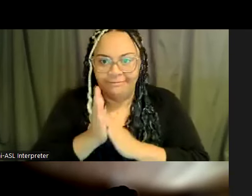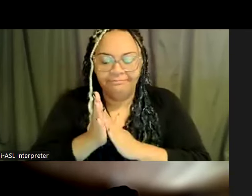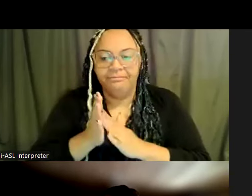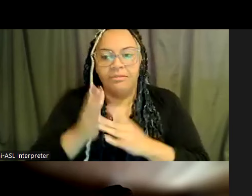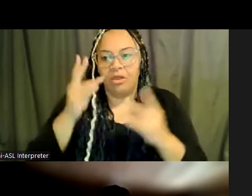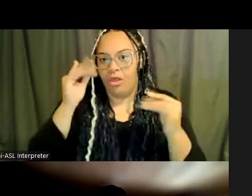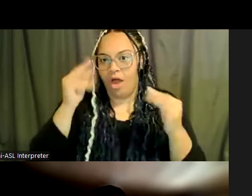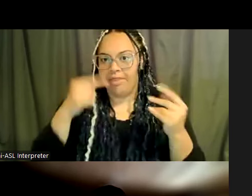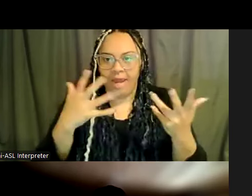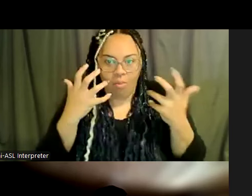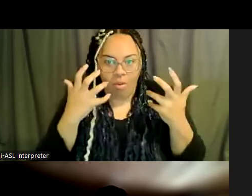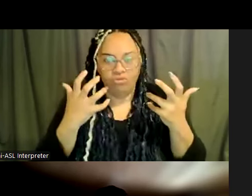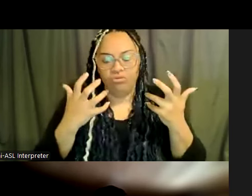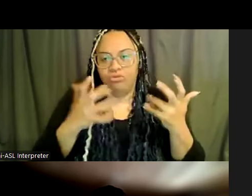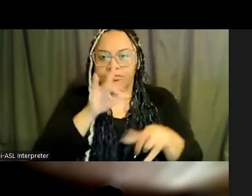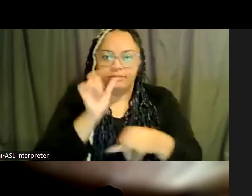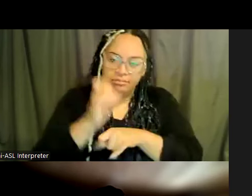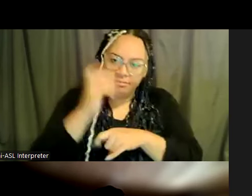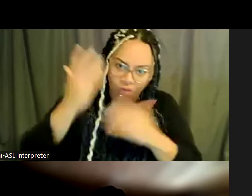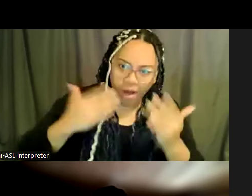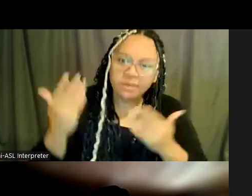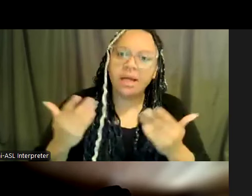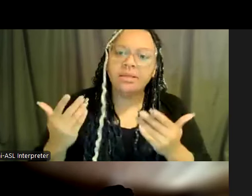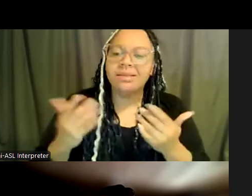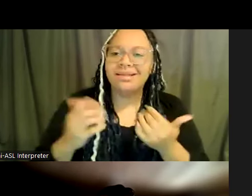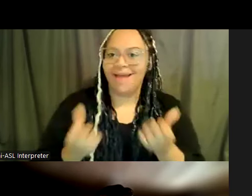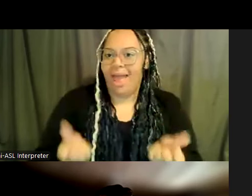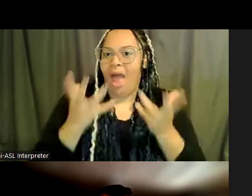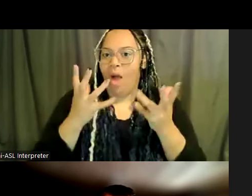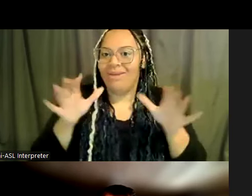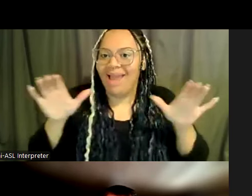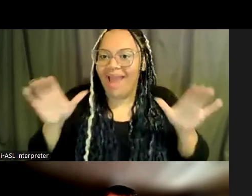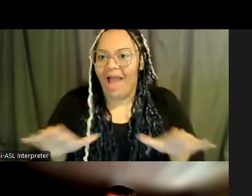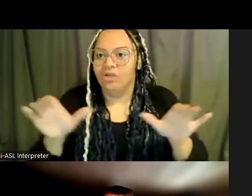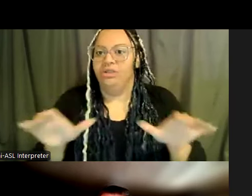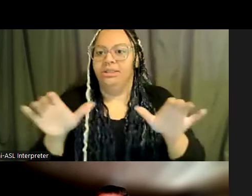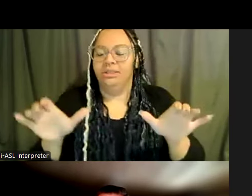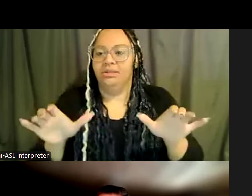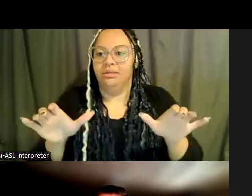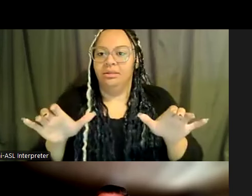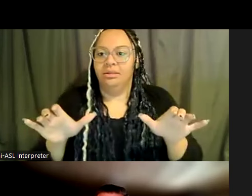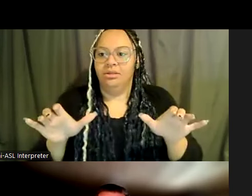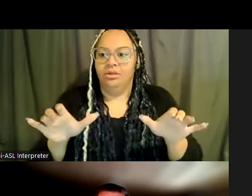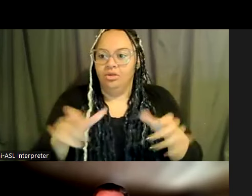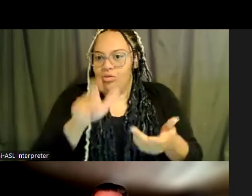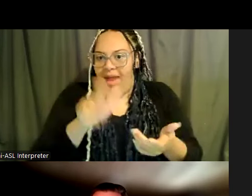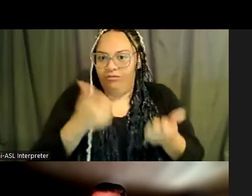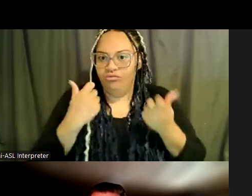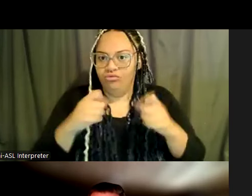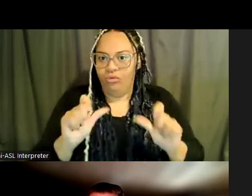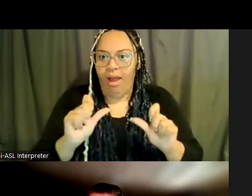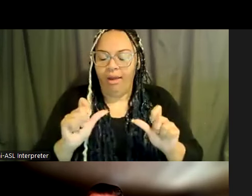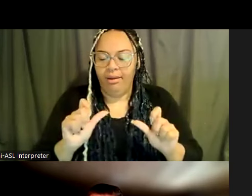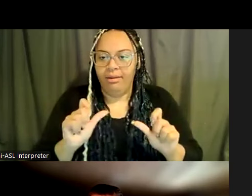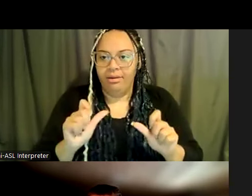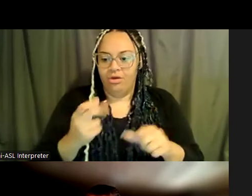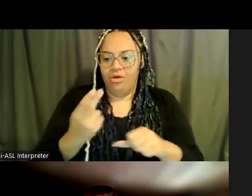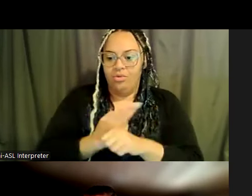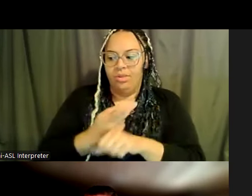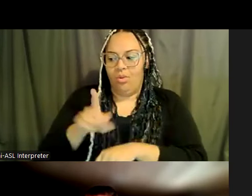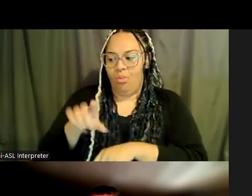thought that I want you to, process is how many actions does it take to attempt suicide using 100 pills in a bottle?